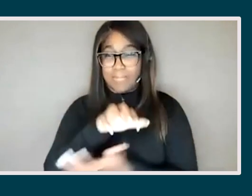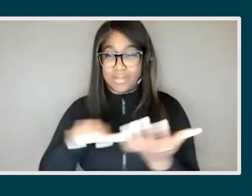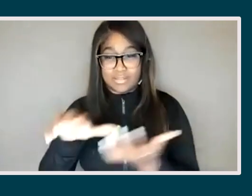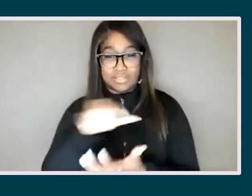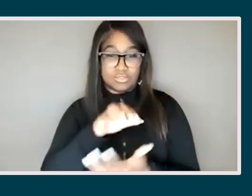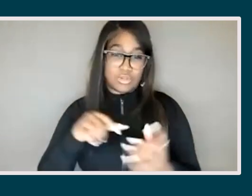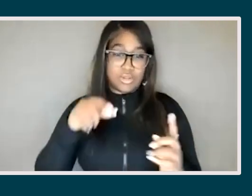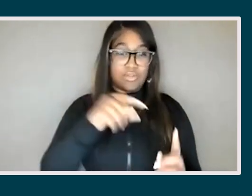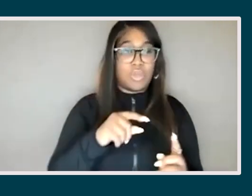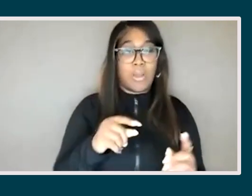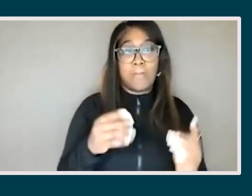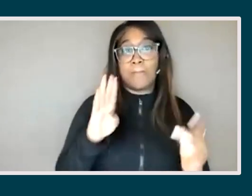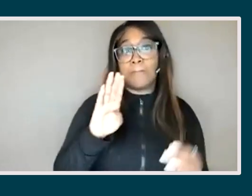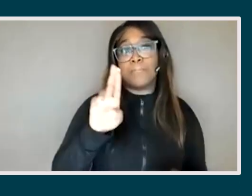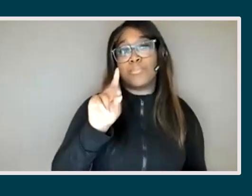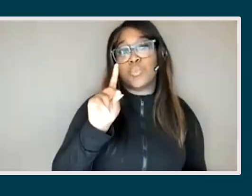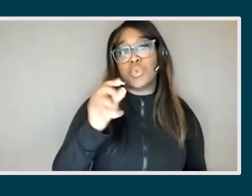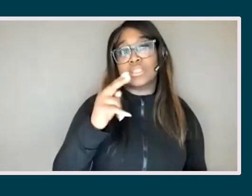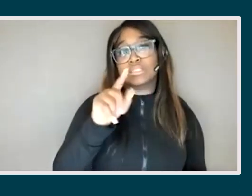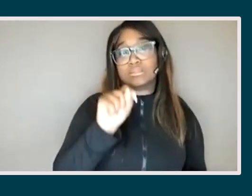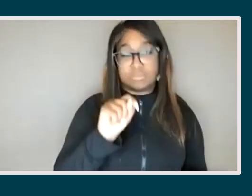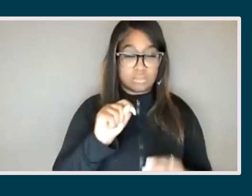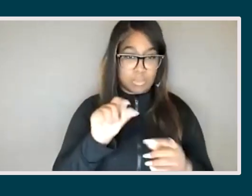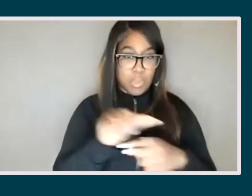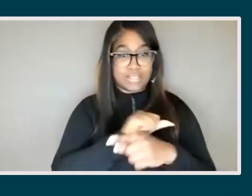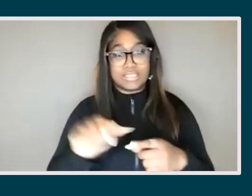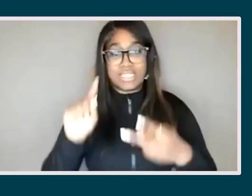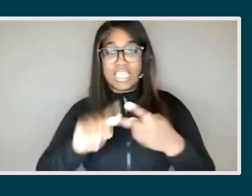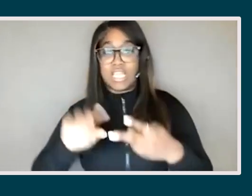practices and some shamanistic Tibetan